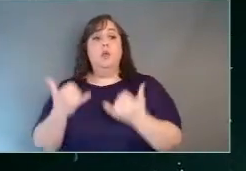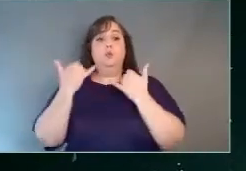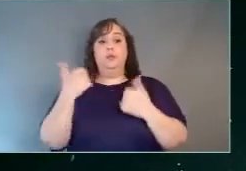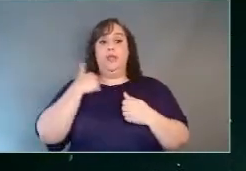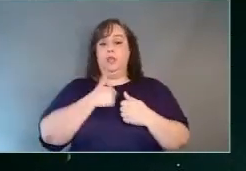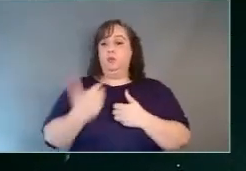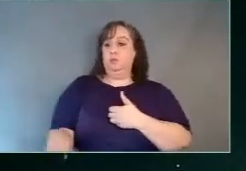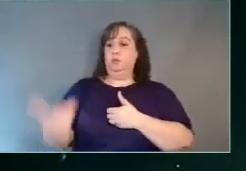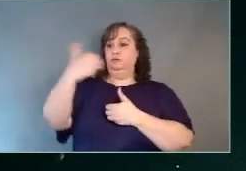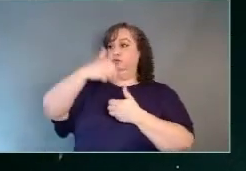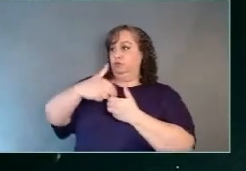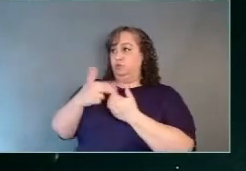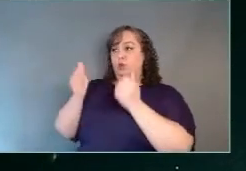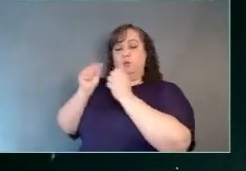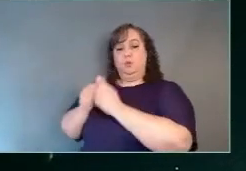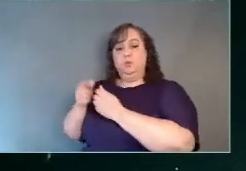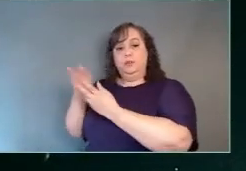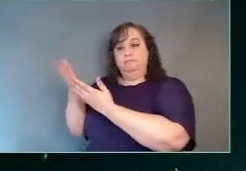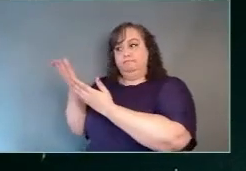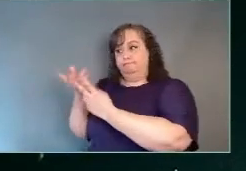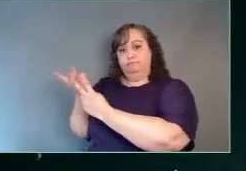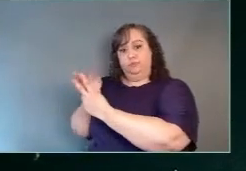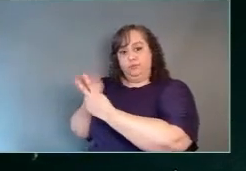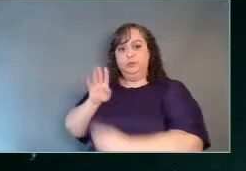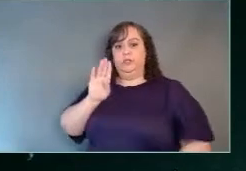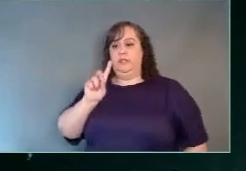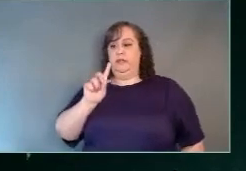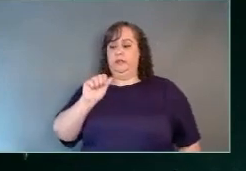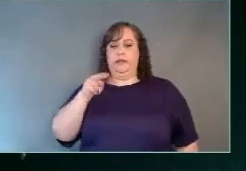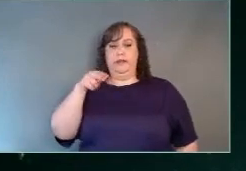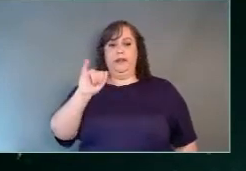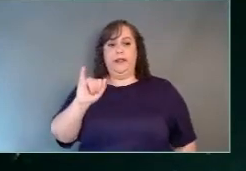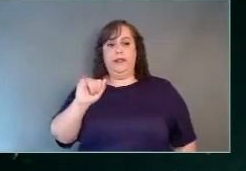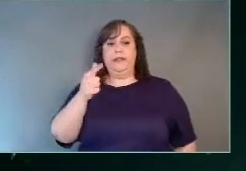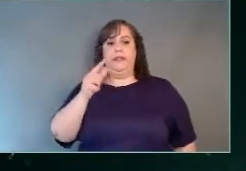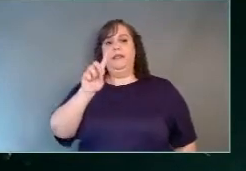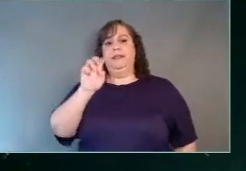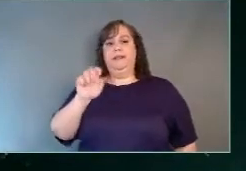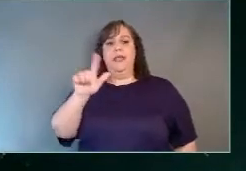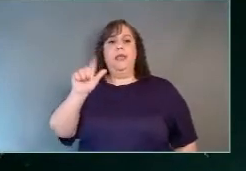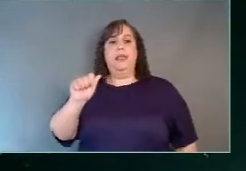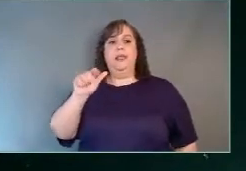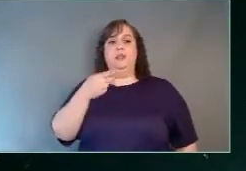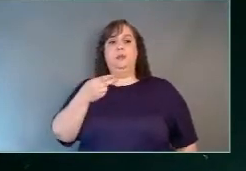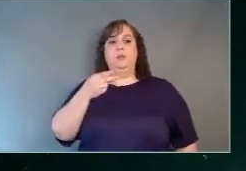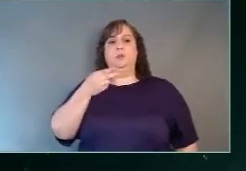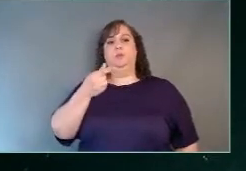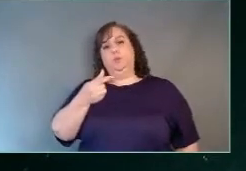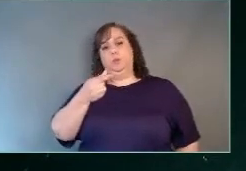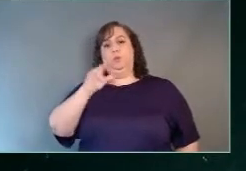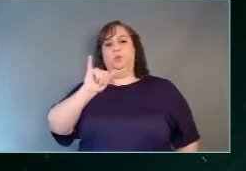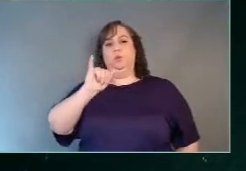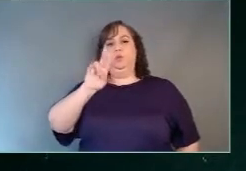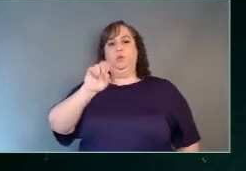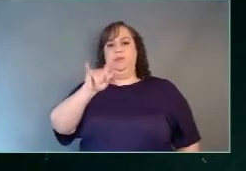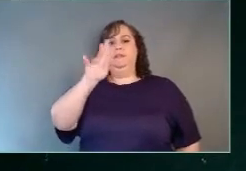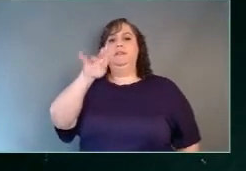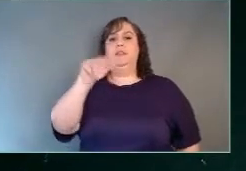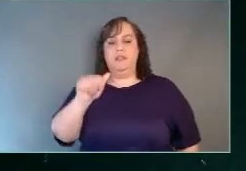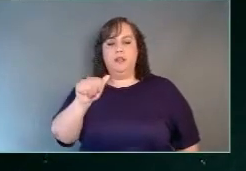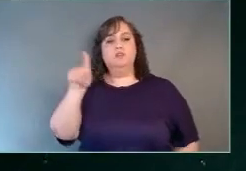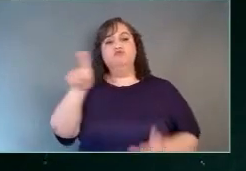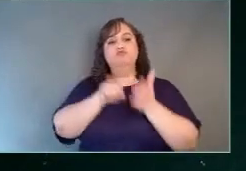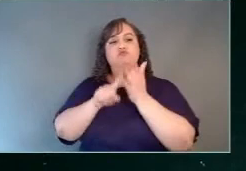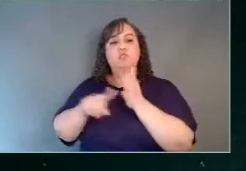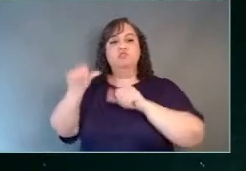scientist and deputy instrument scientist for the DART mission at the Johns Hopkins University Applied Physics